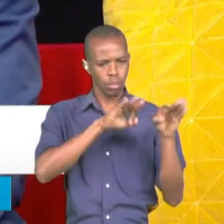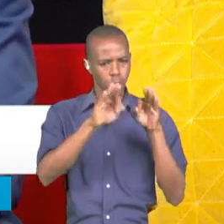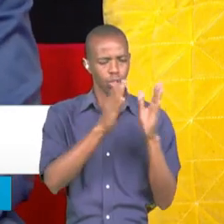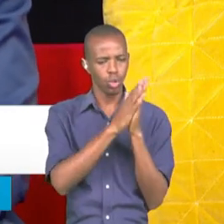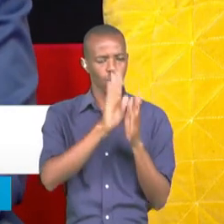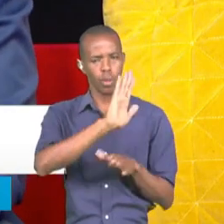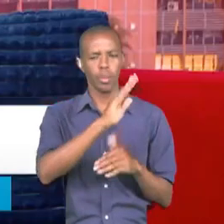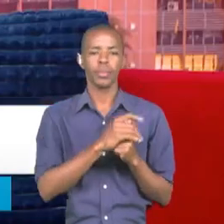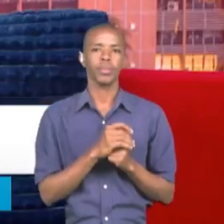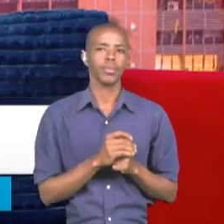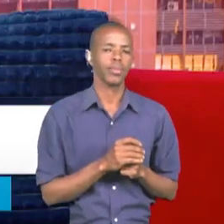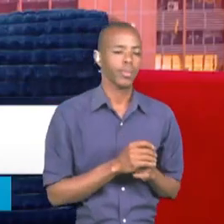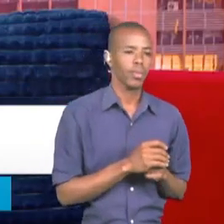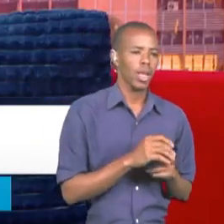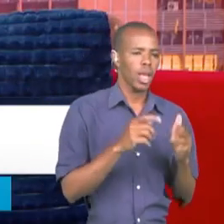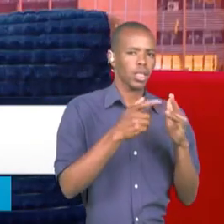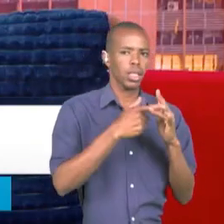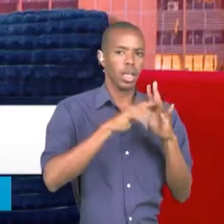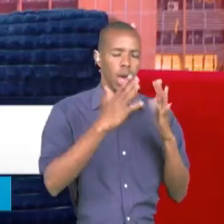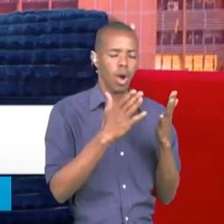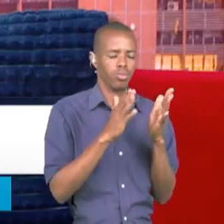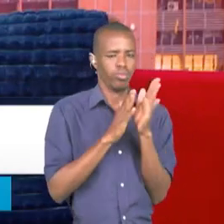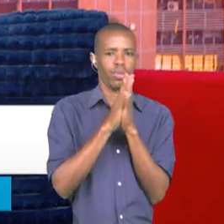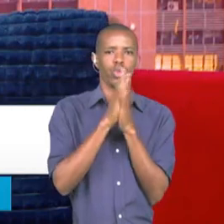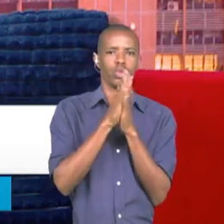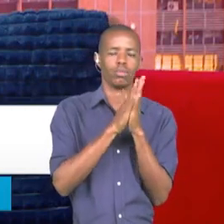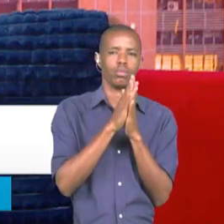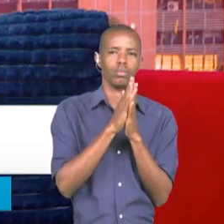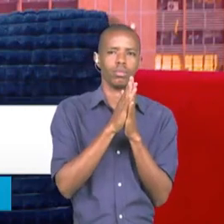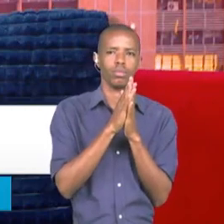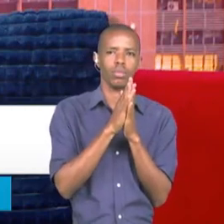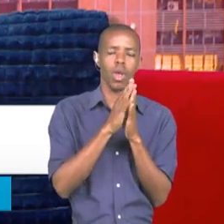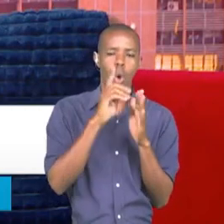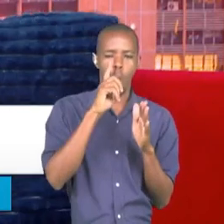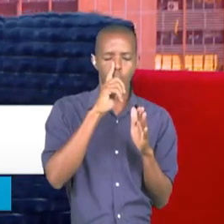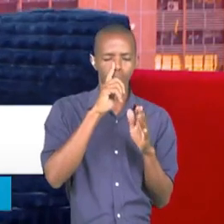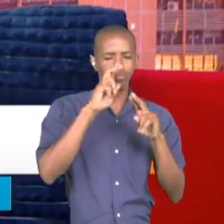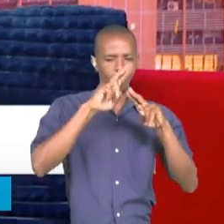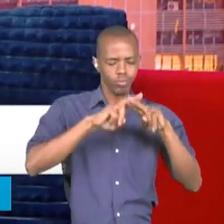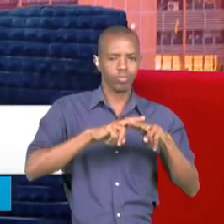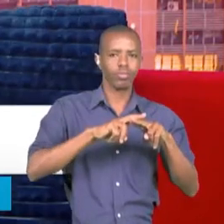actually? It all started as a passion. Okay. Just at home. Okay.